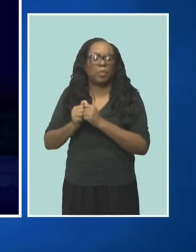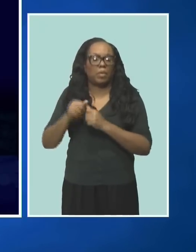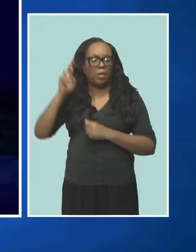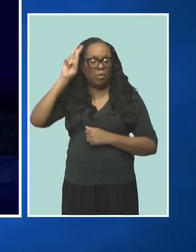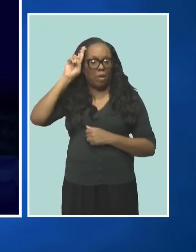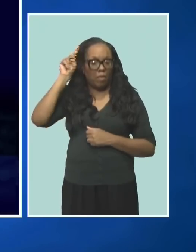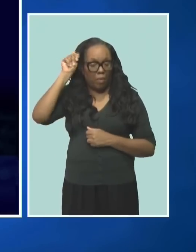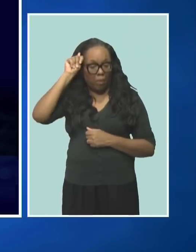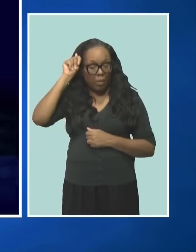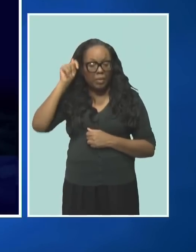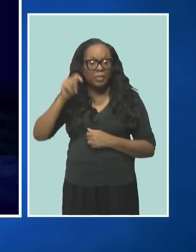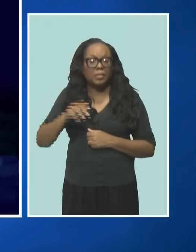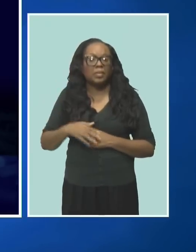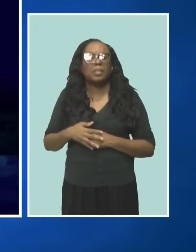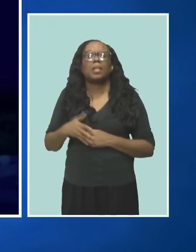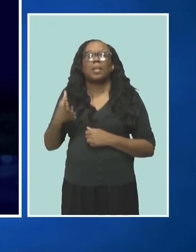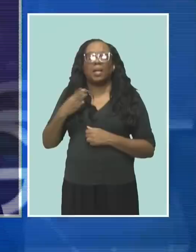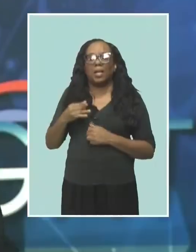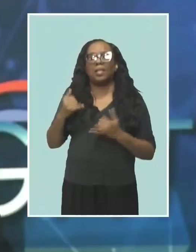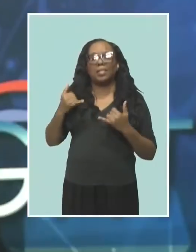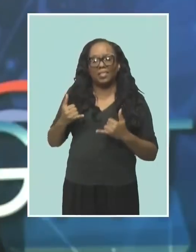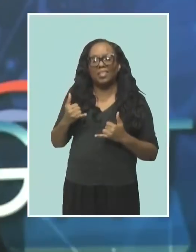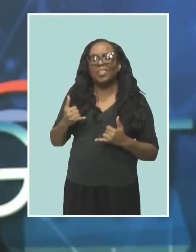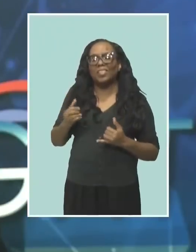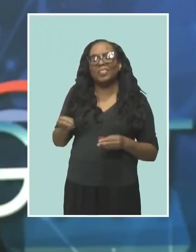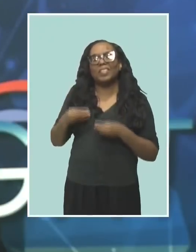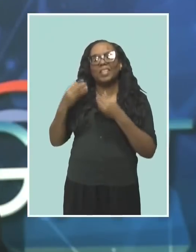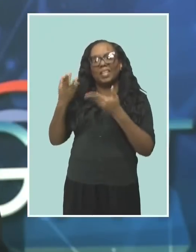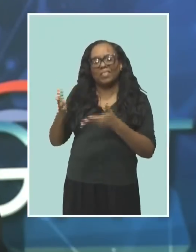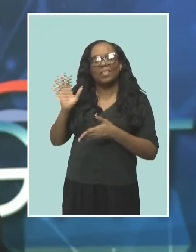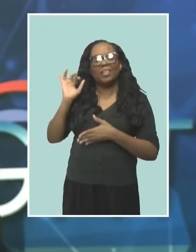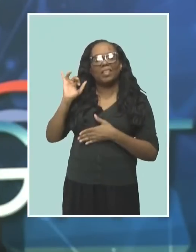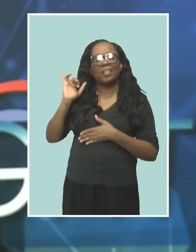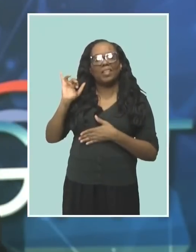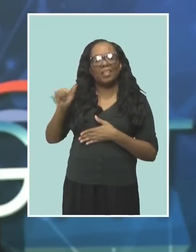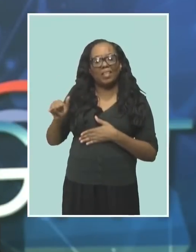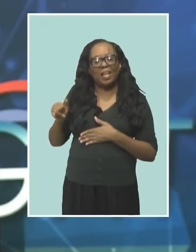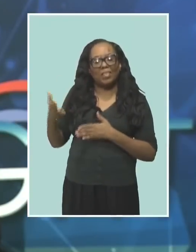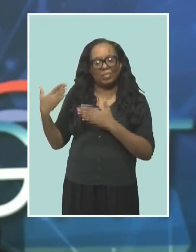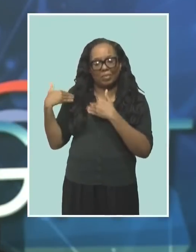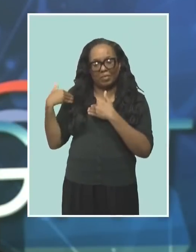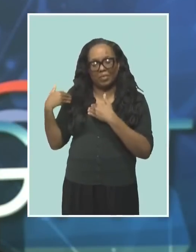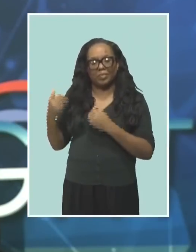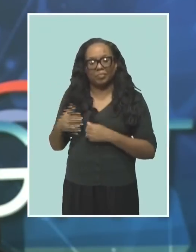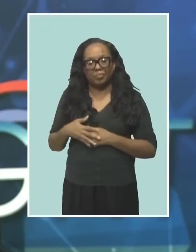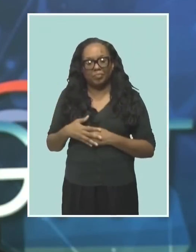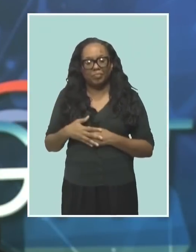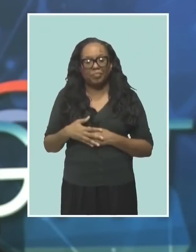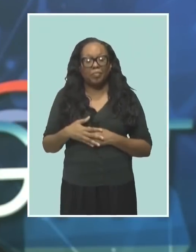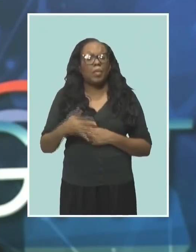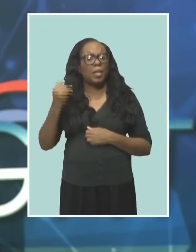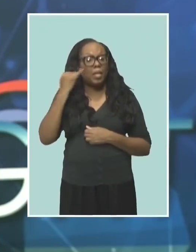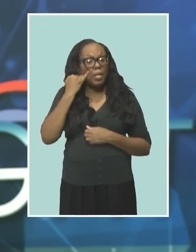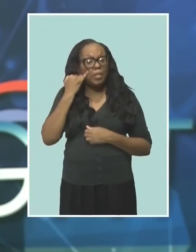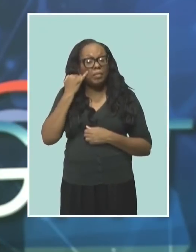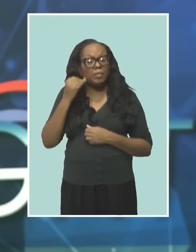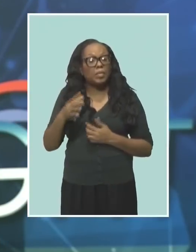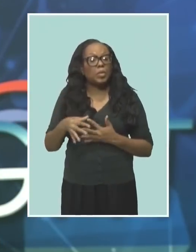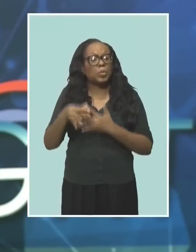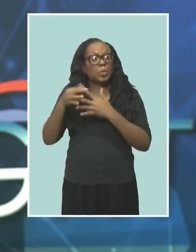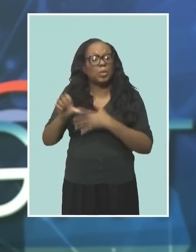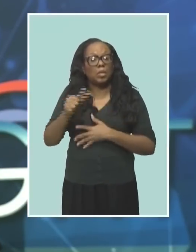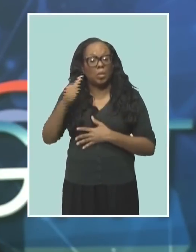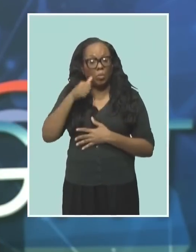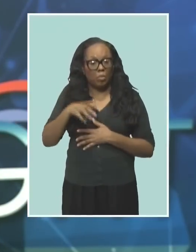he presumably is being rewarded. Mr. Wickham adds replacing Ms. Watson with another female would have been the ideal